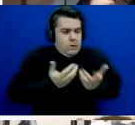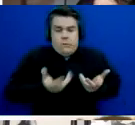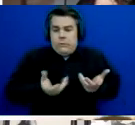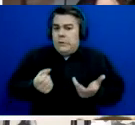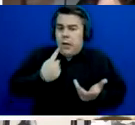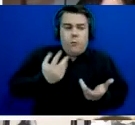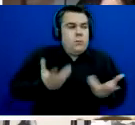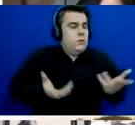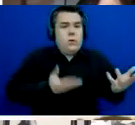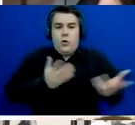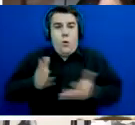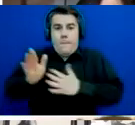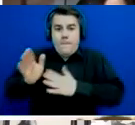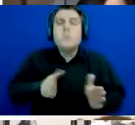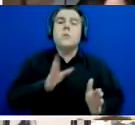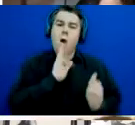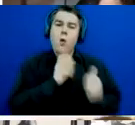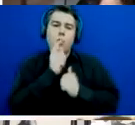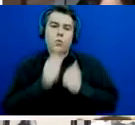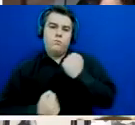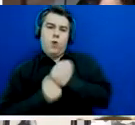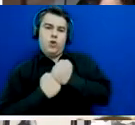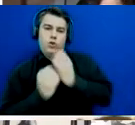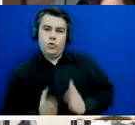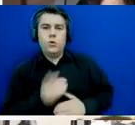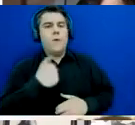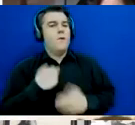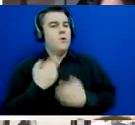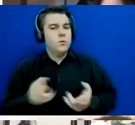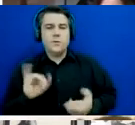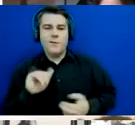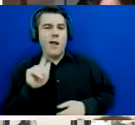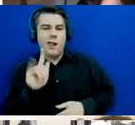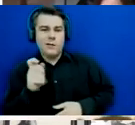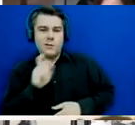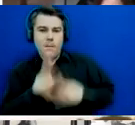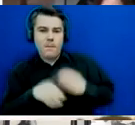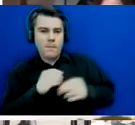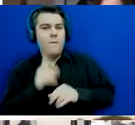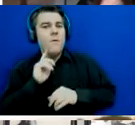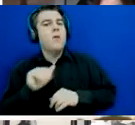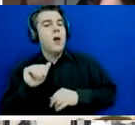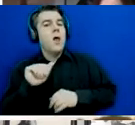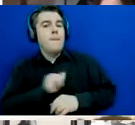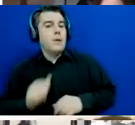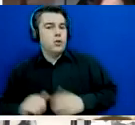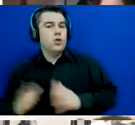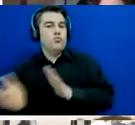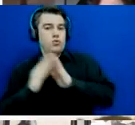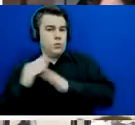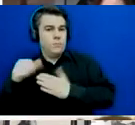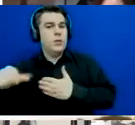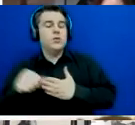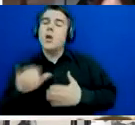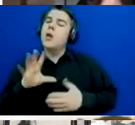plan on how to do that, talk to your sponsor. There's resources like Alex was talking about on the investor community pages, and learn